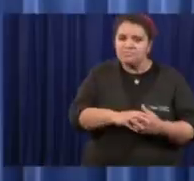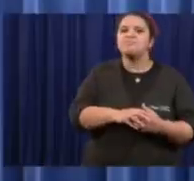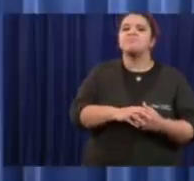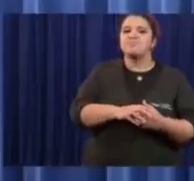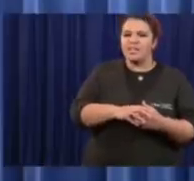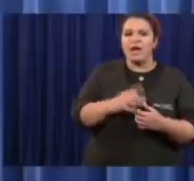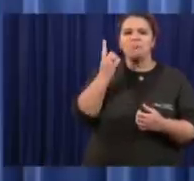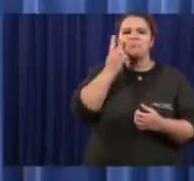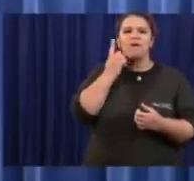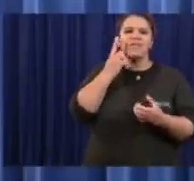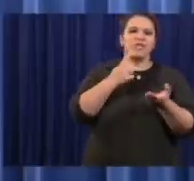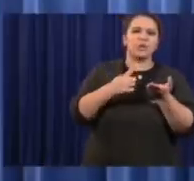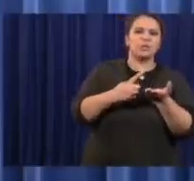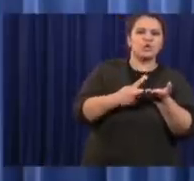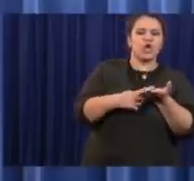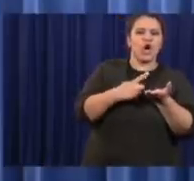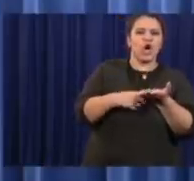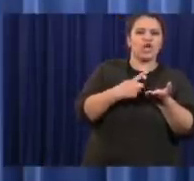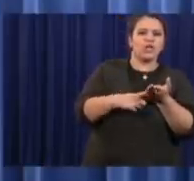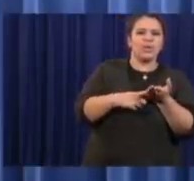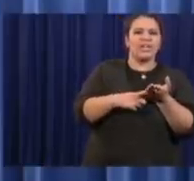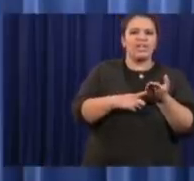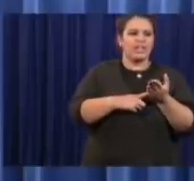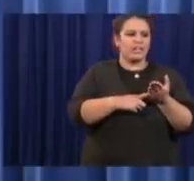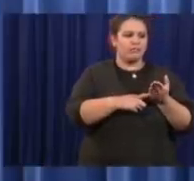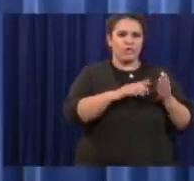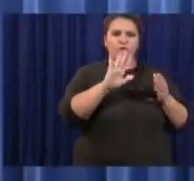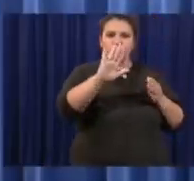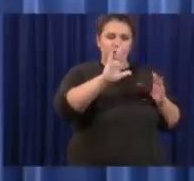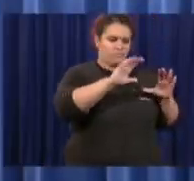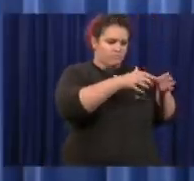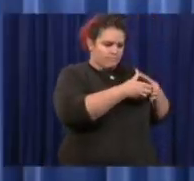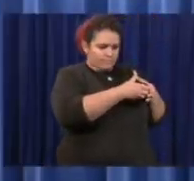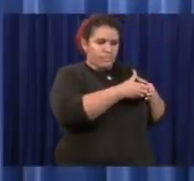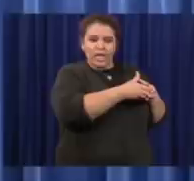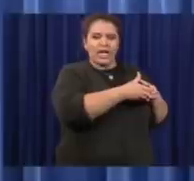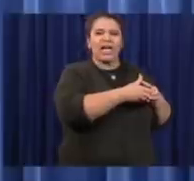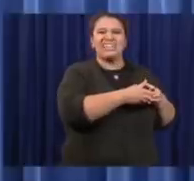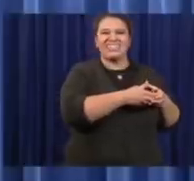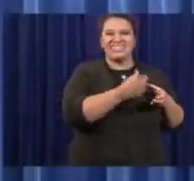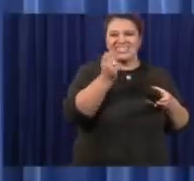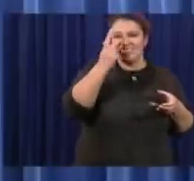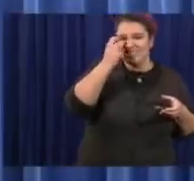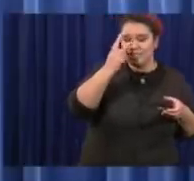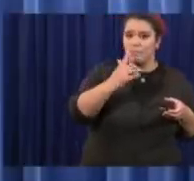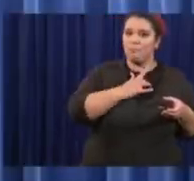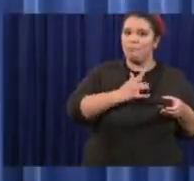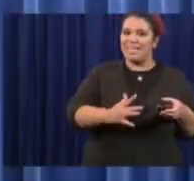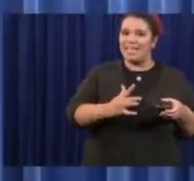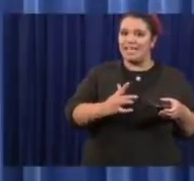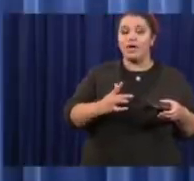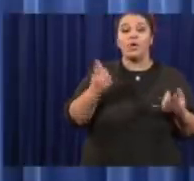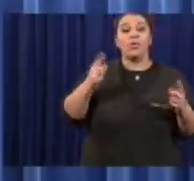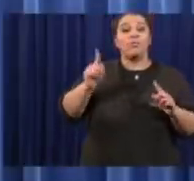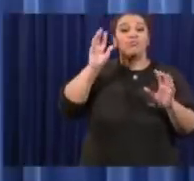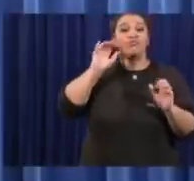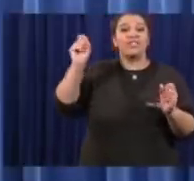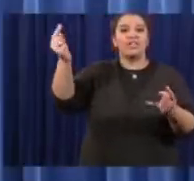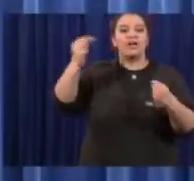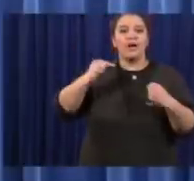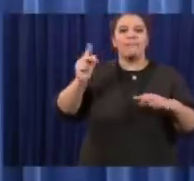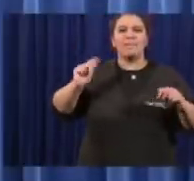it be a political rally, they tend to draw large crowds. How would you reconcile that when kids can't have graduations?